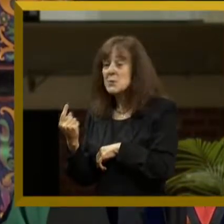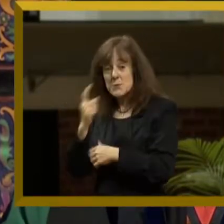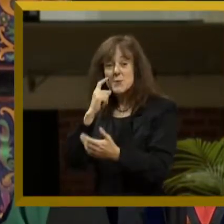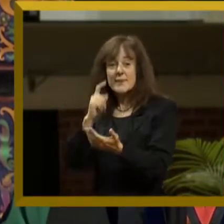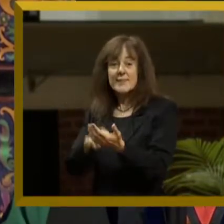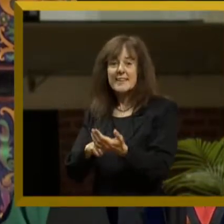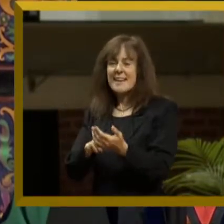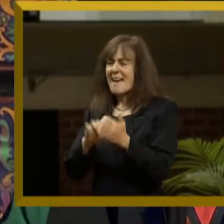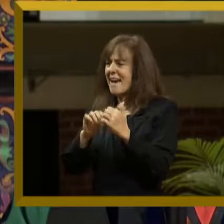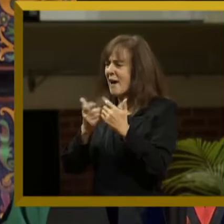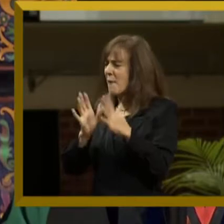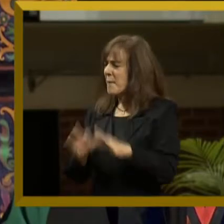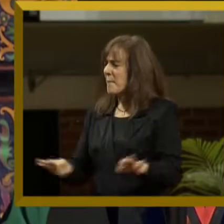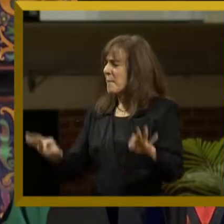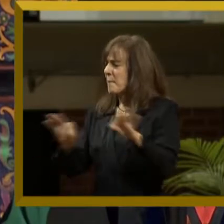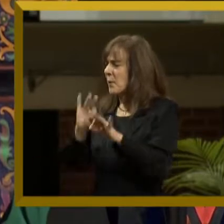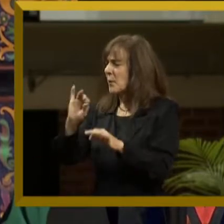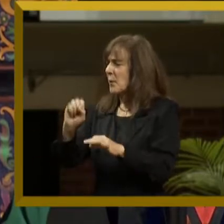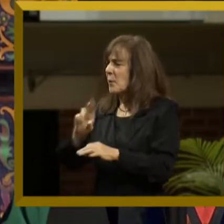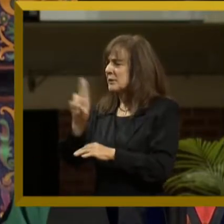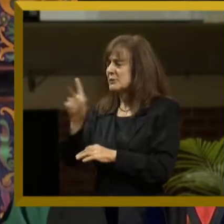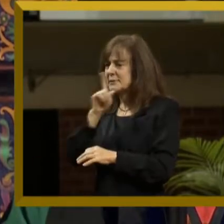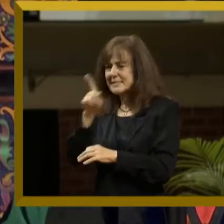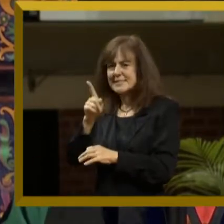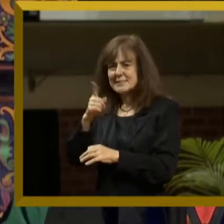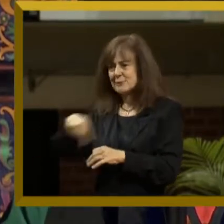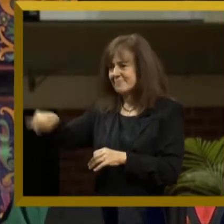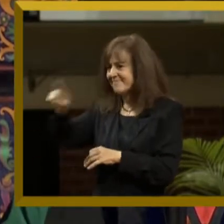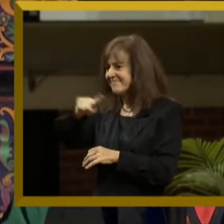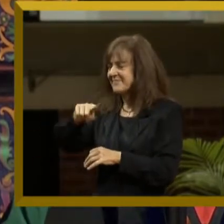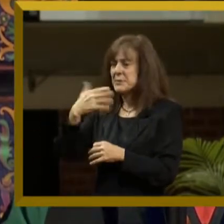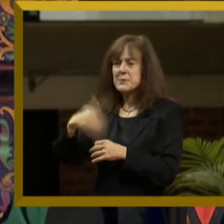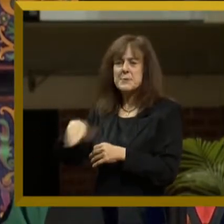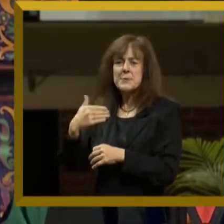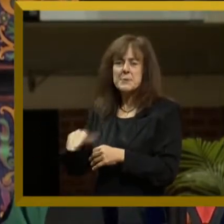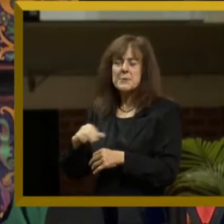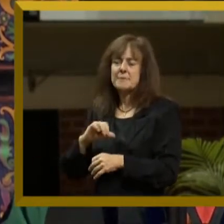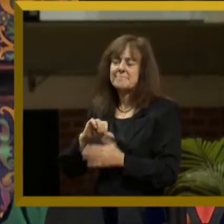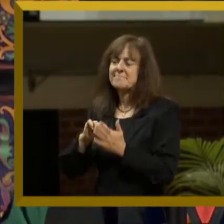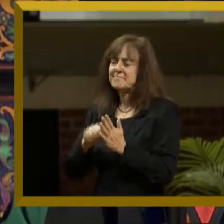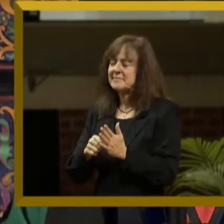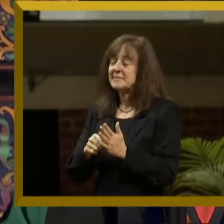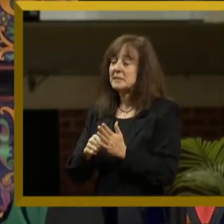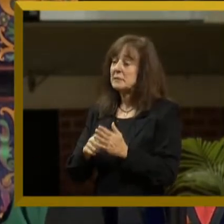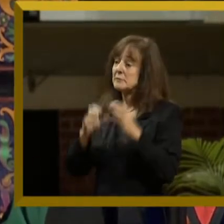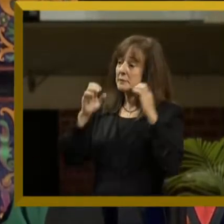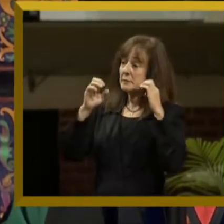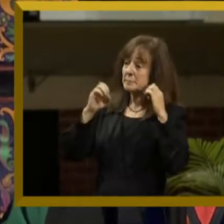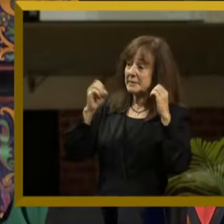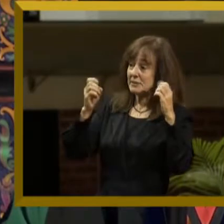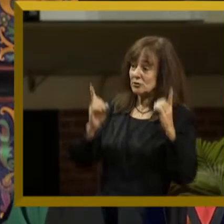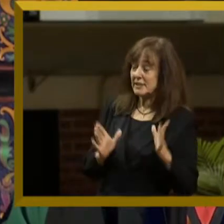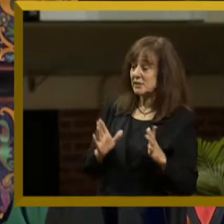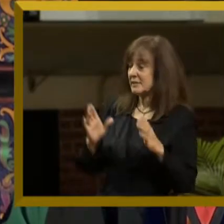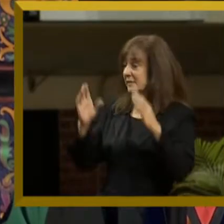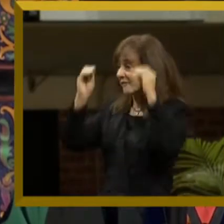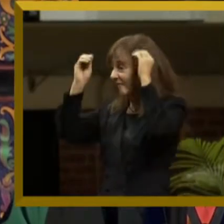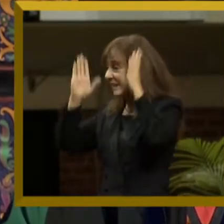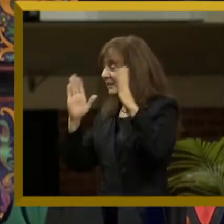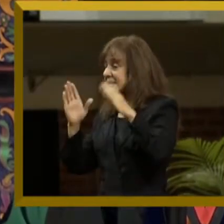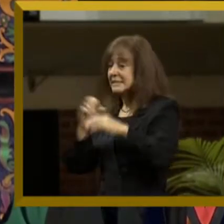recognize just how important OSU is to all of us. To the administration, faculty,